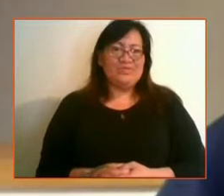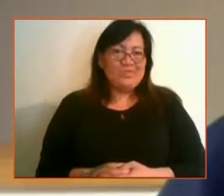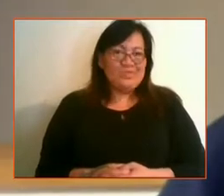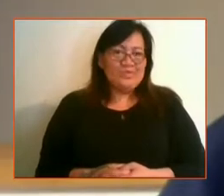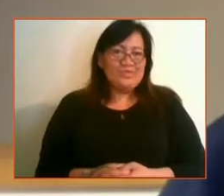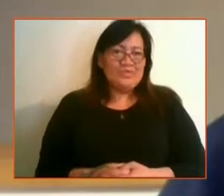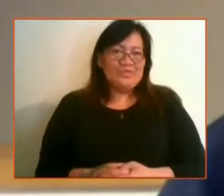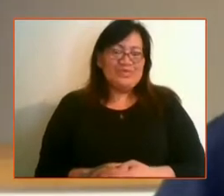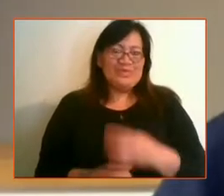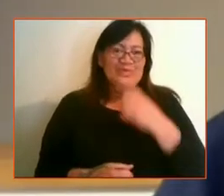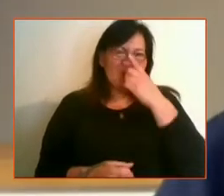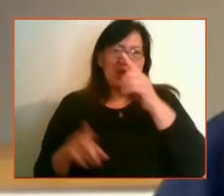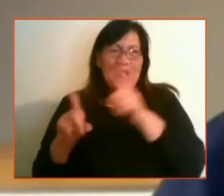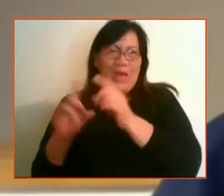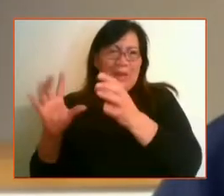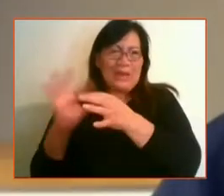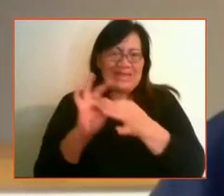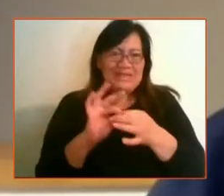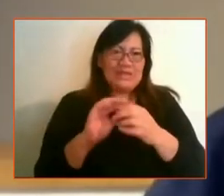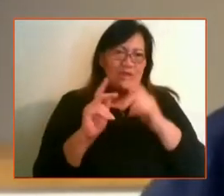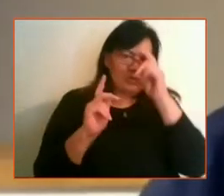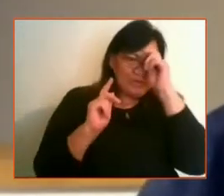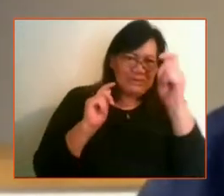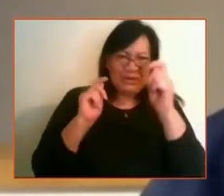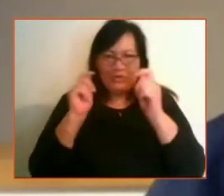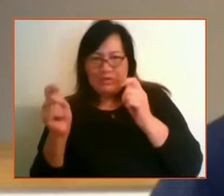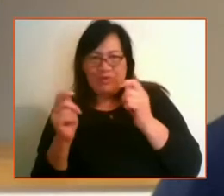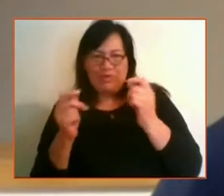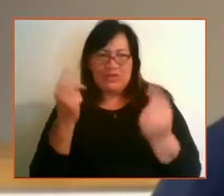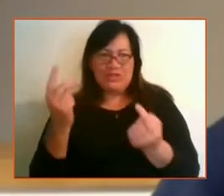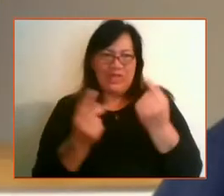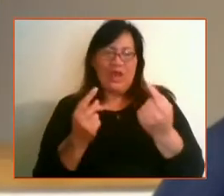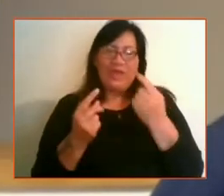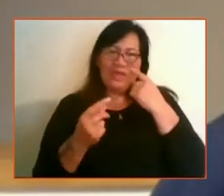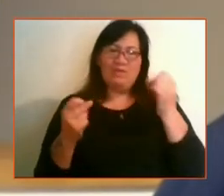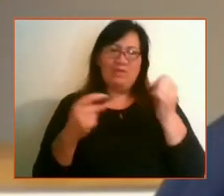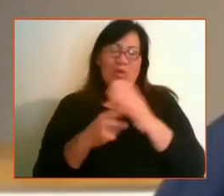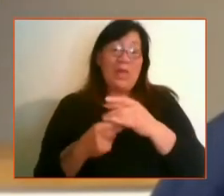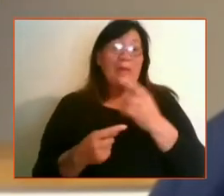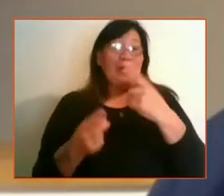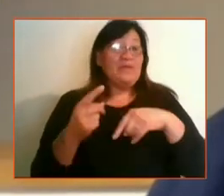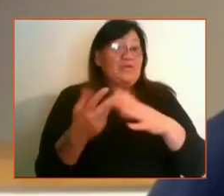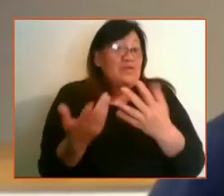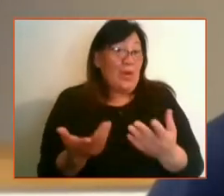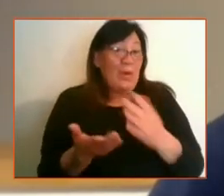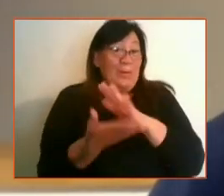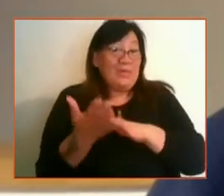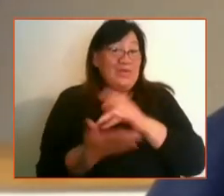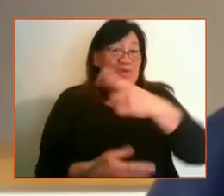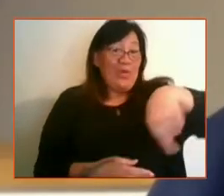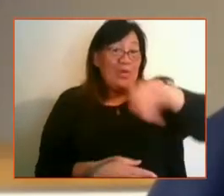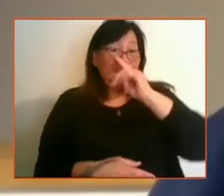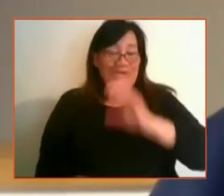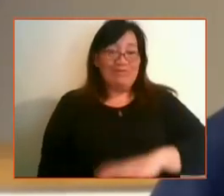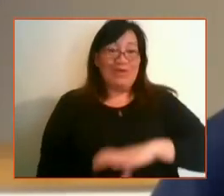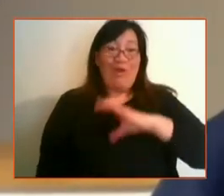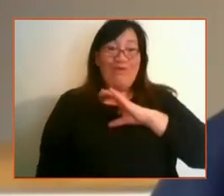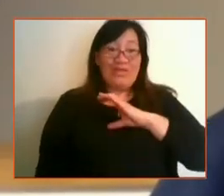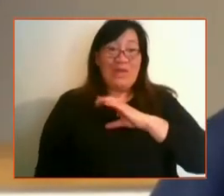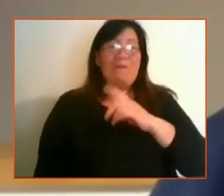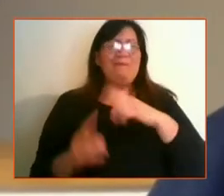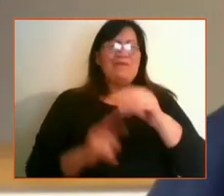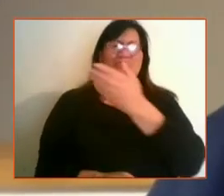connectivity, that mutual respect at that same time. And I think that gives us confidence as people. It gives us pride as people, you know, that we